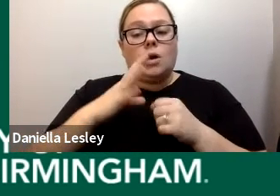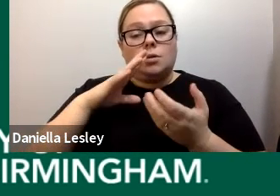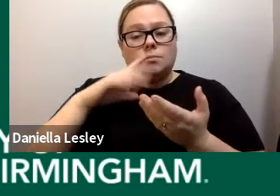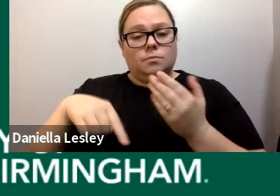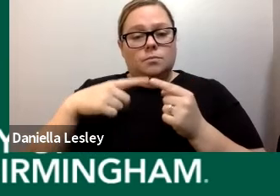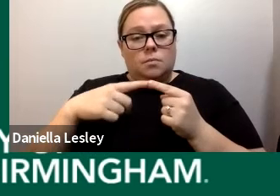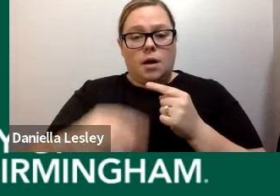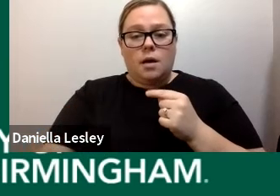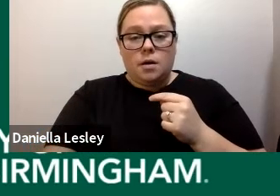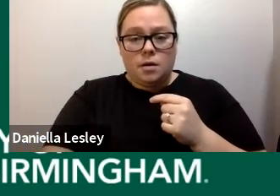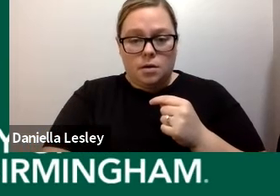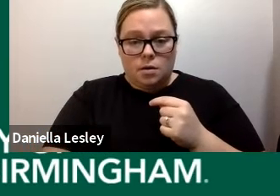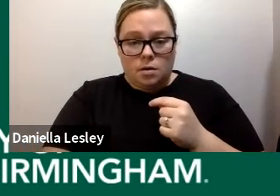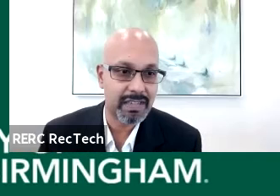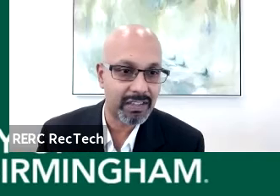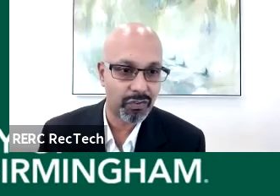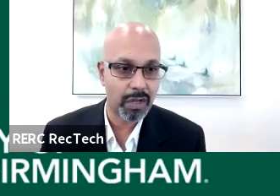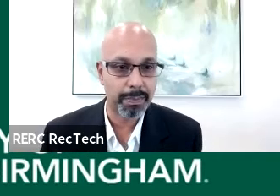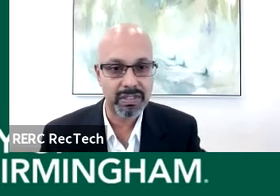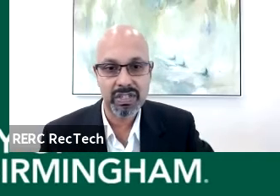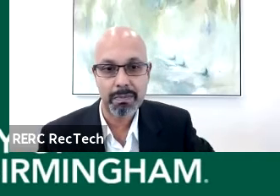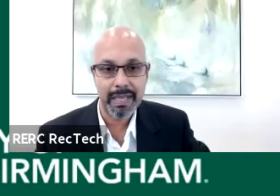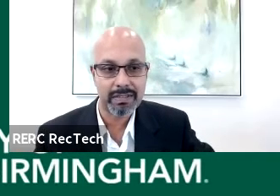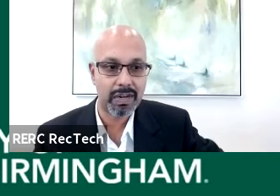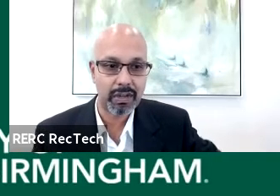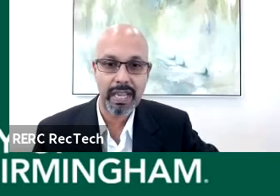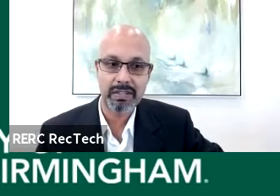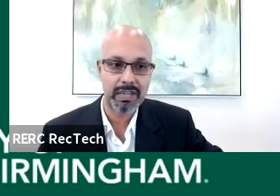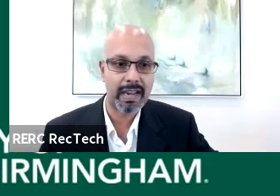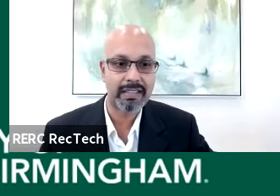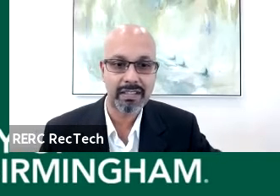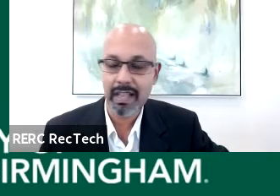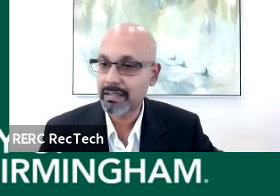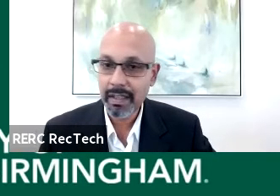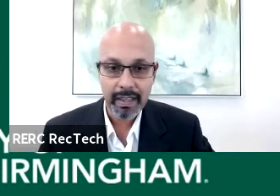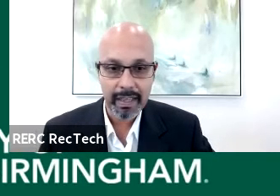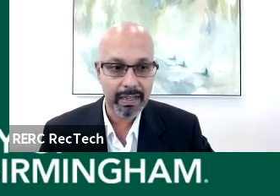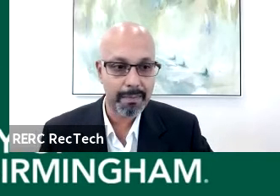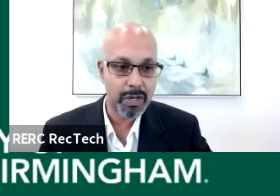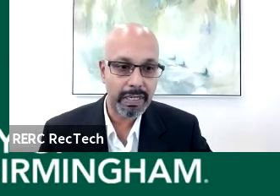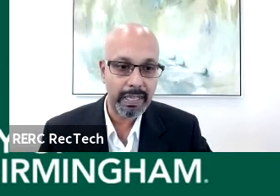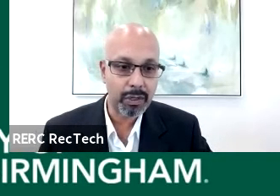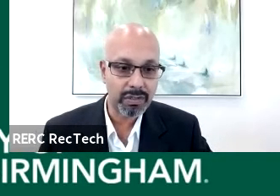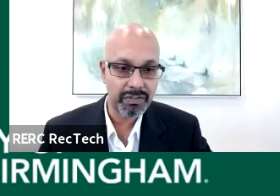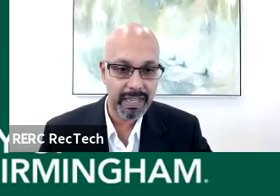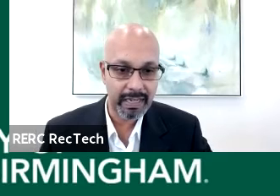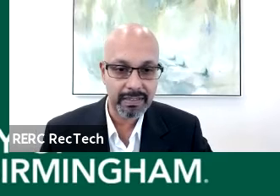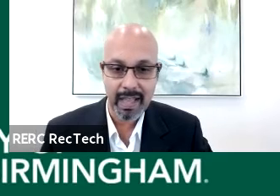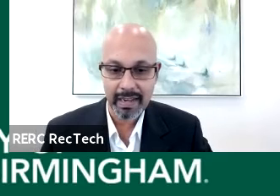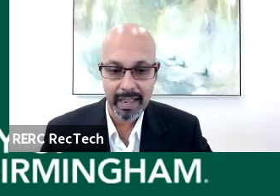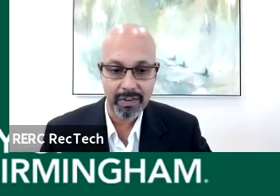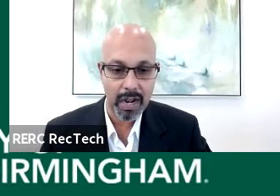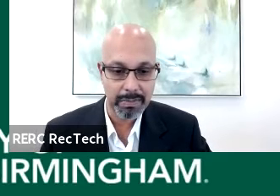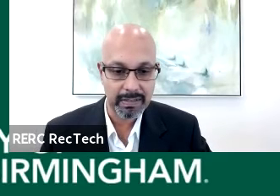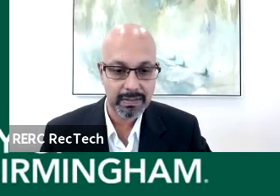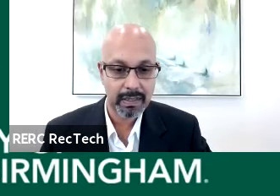project called Precise. Precise stands for Precision-Based Recreation and Exercise in Community Inclusive Settings